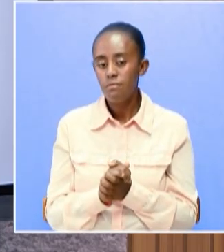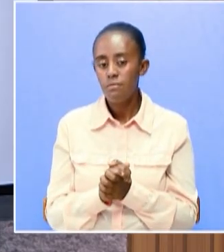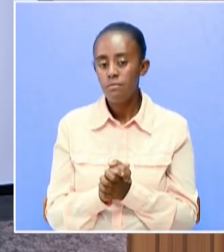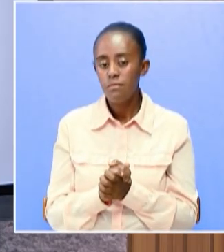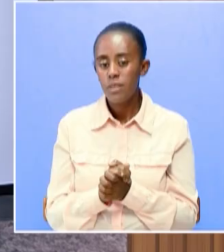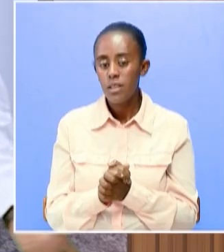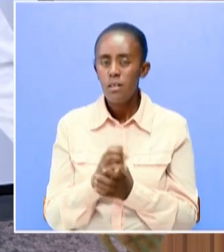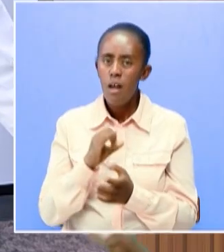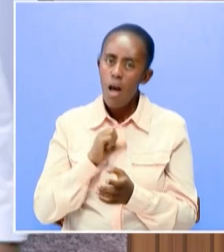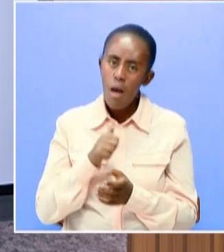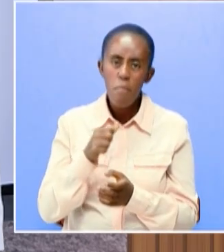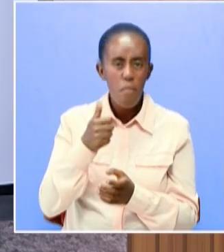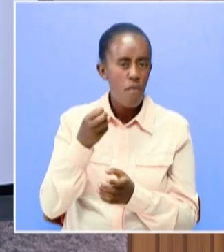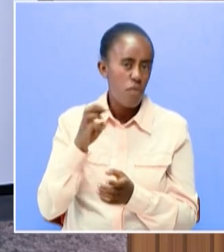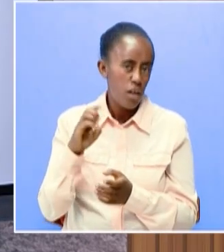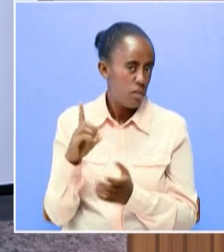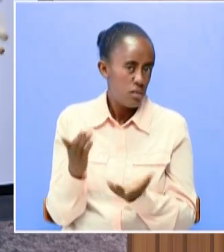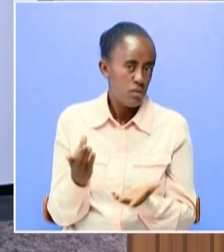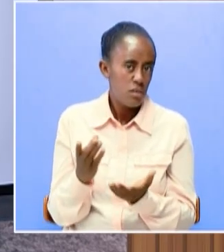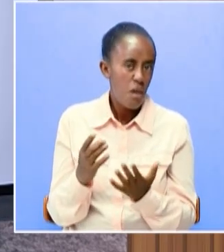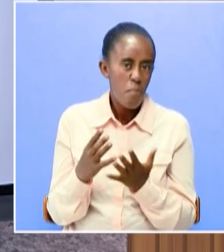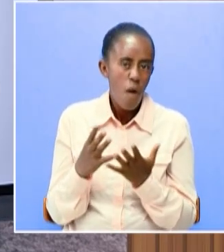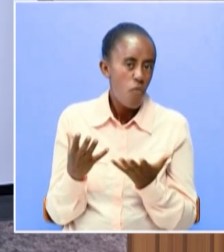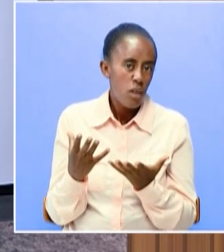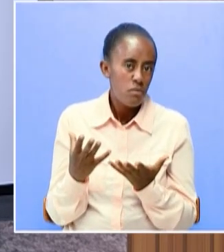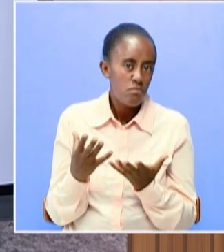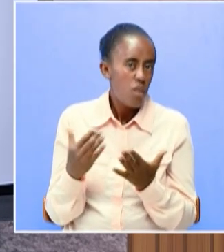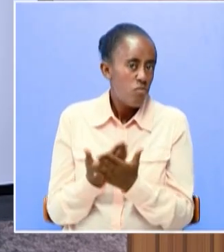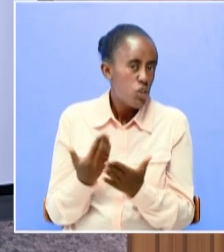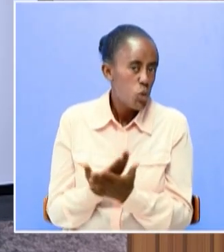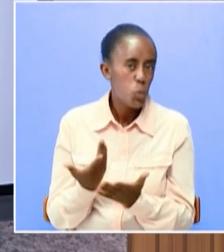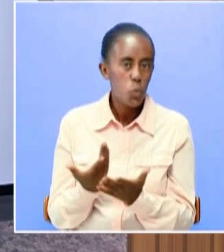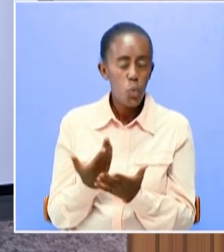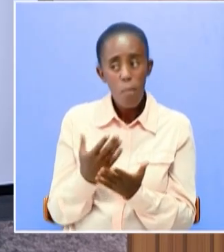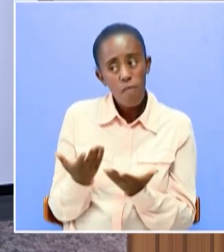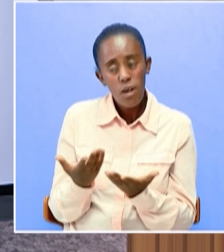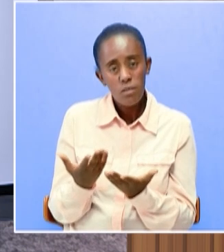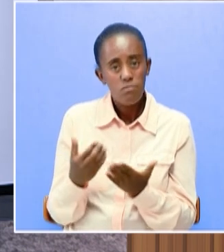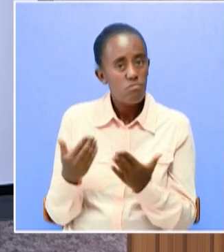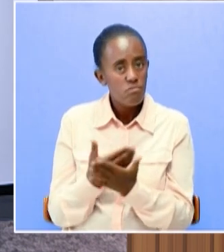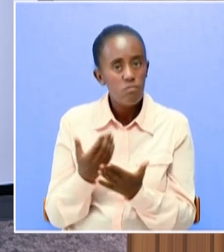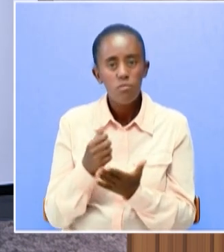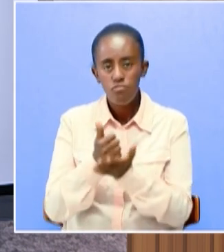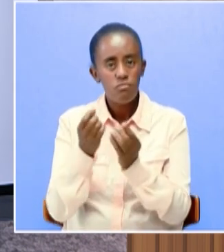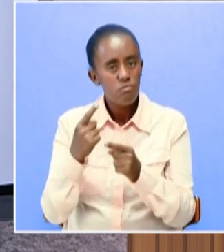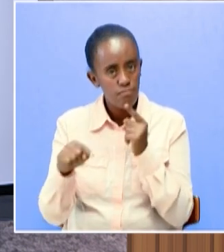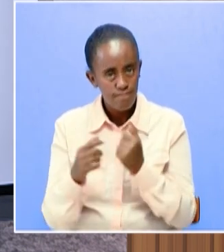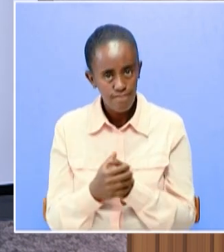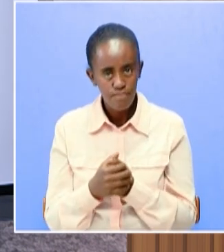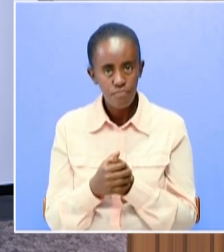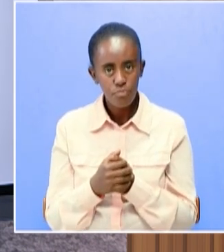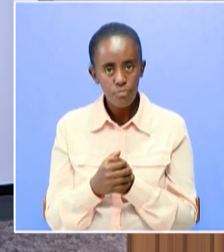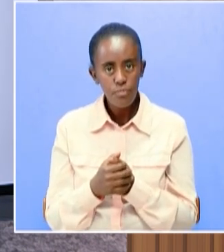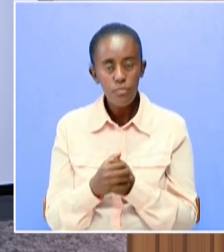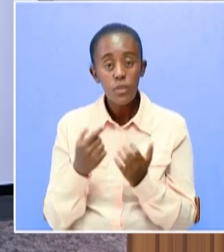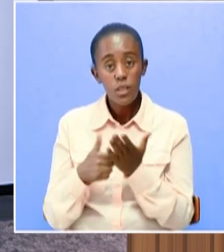I'm afraid I'm new. I'm afraid I'm strange. I'm afraid I can't help you. Okay? We have to use